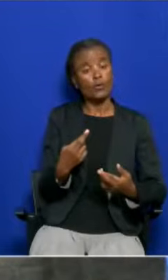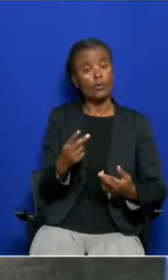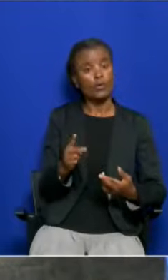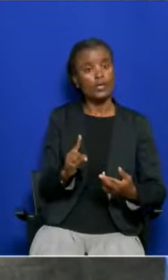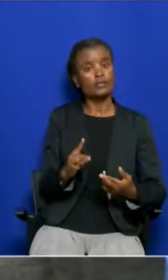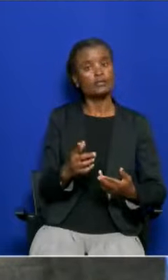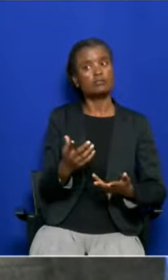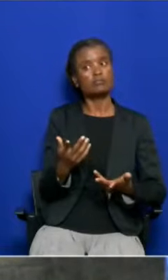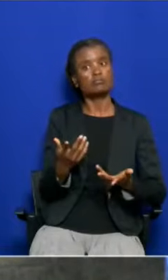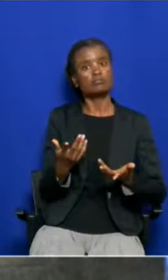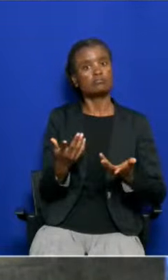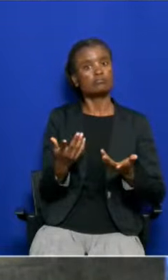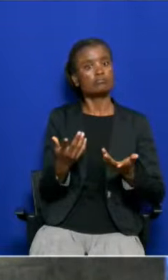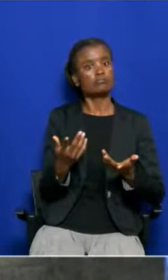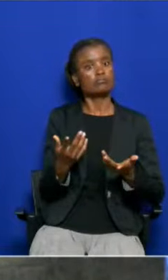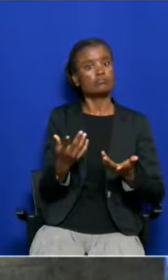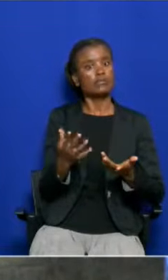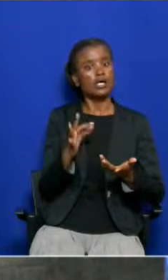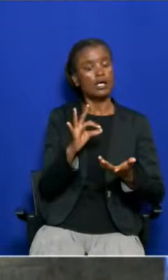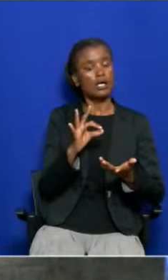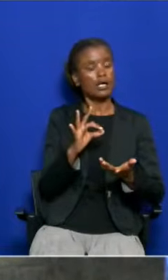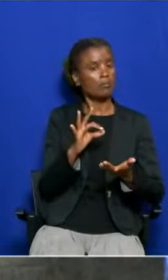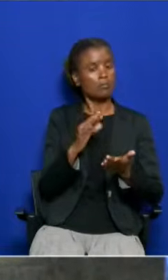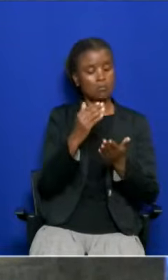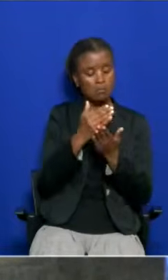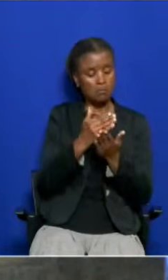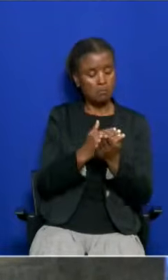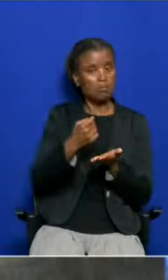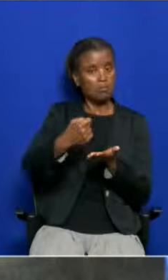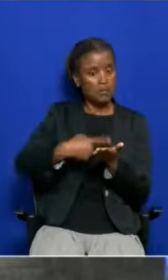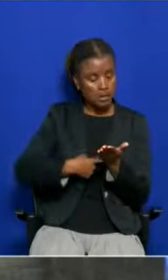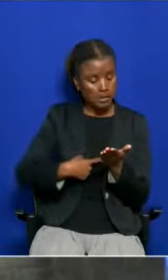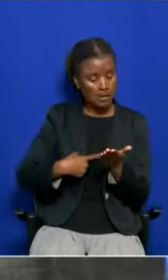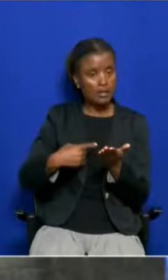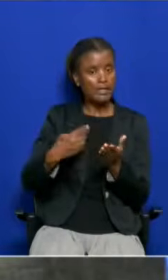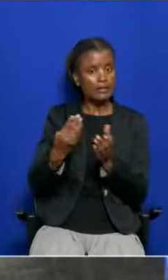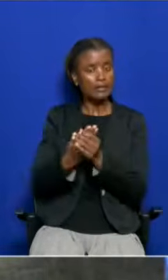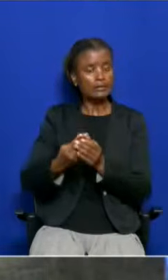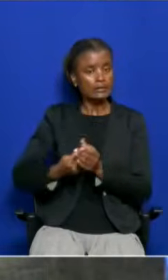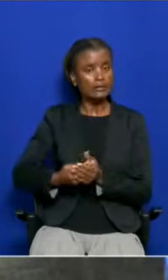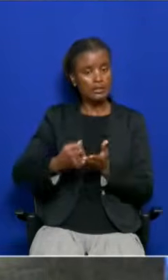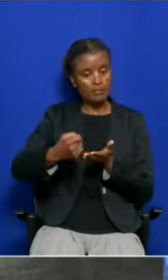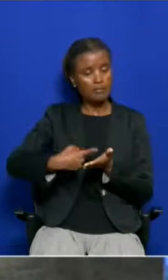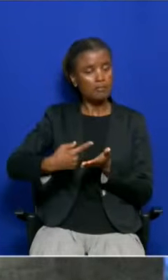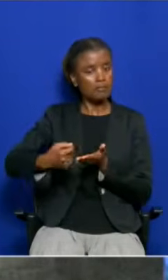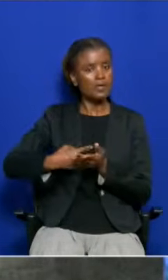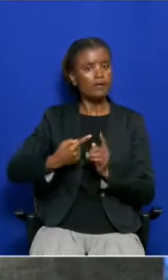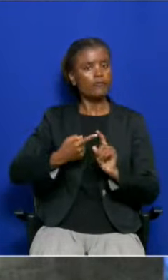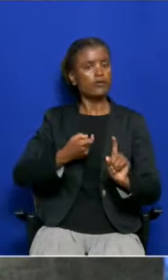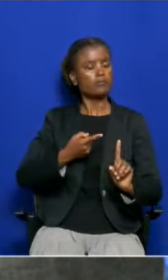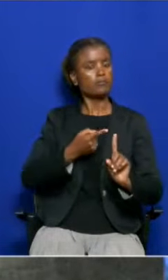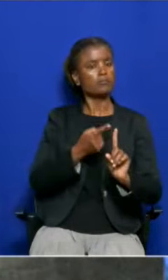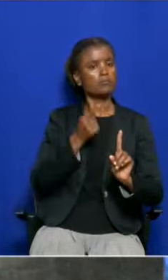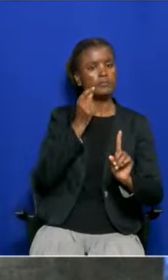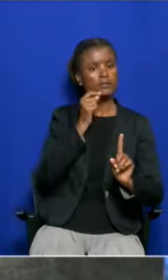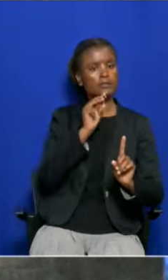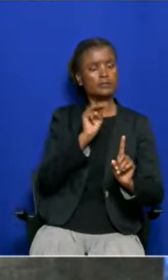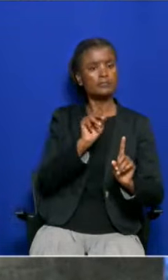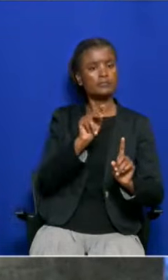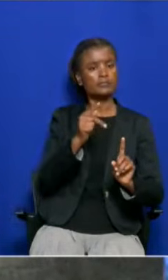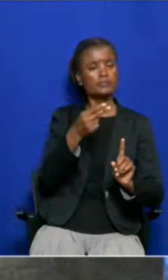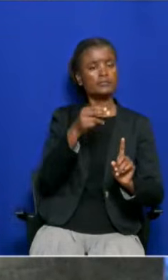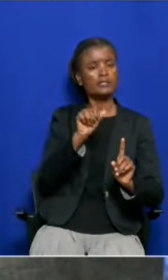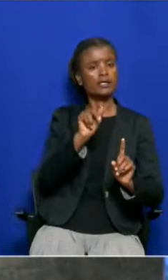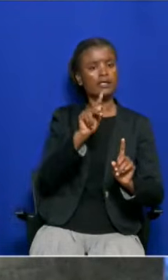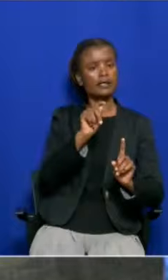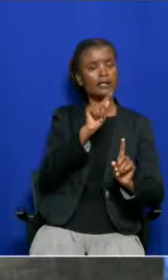get lists of cases from Mr. Mkati in which he's got an interest on behalf of the family or